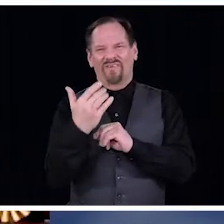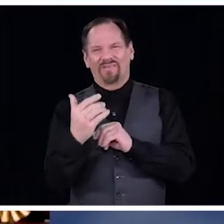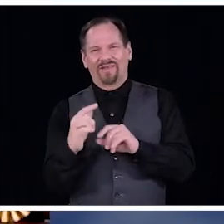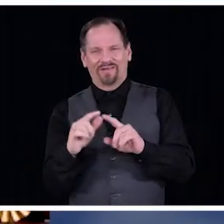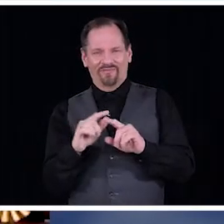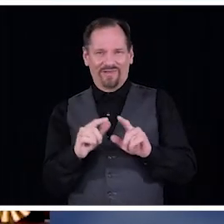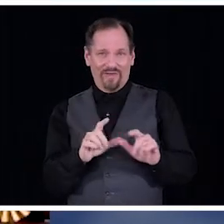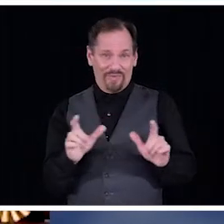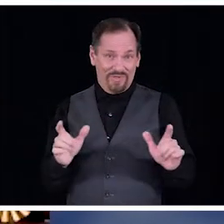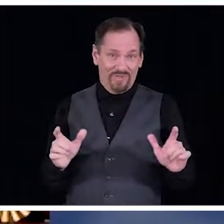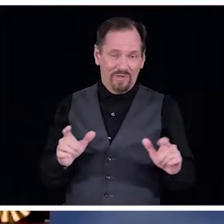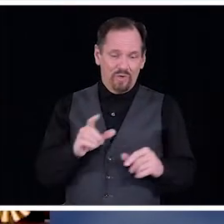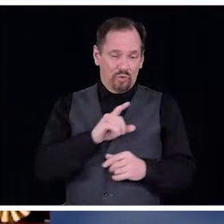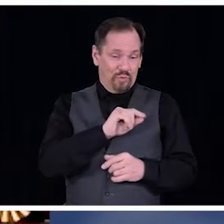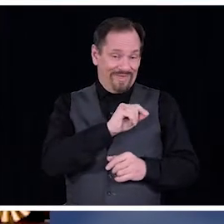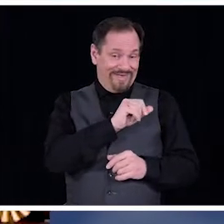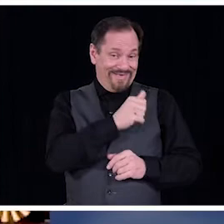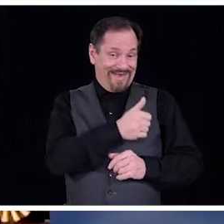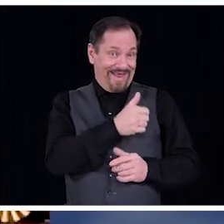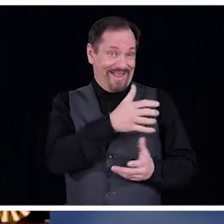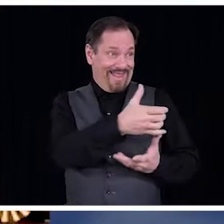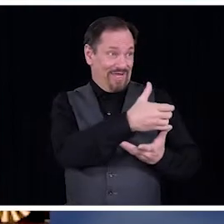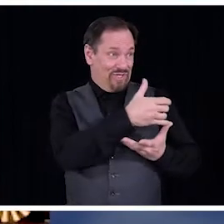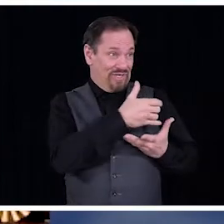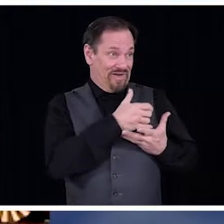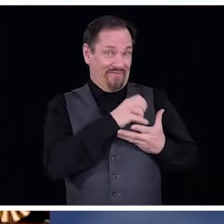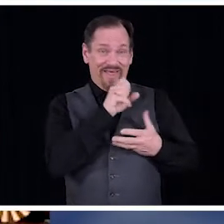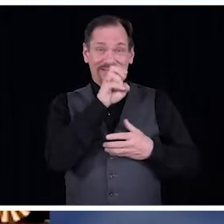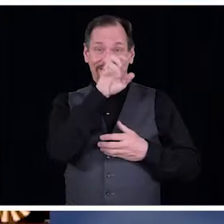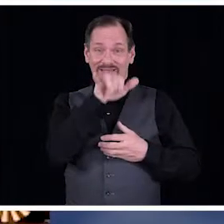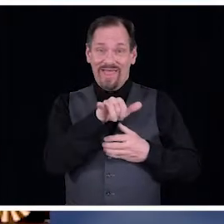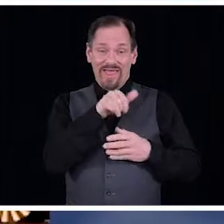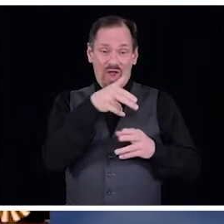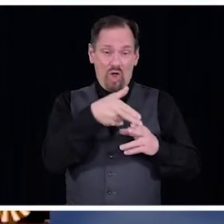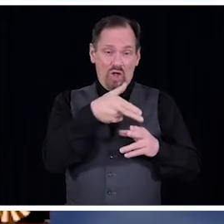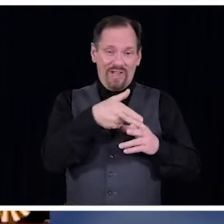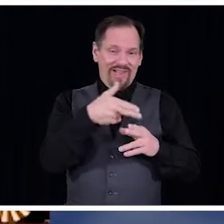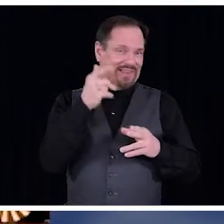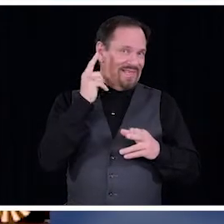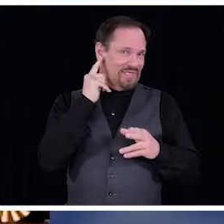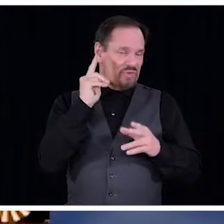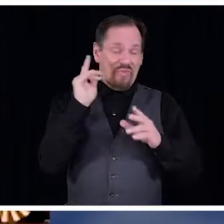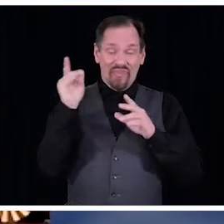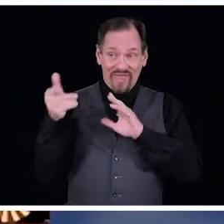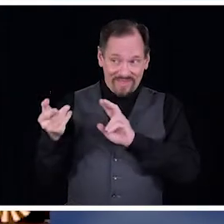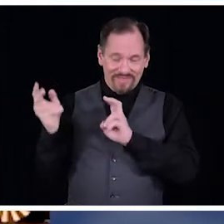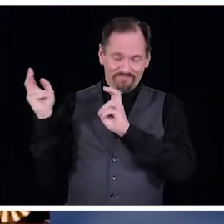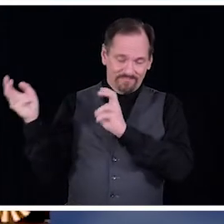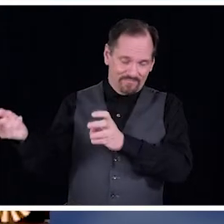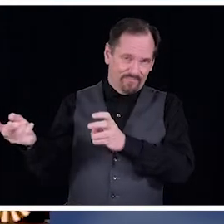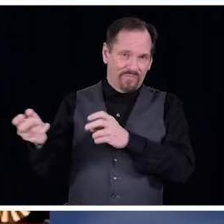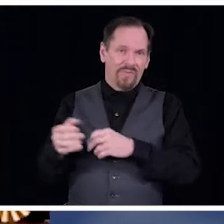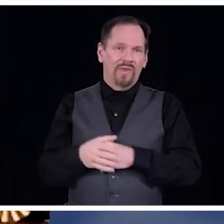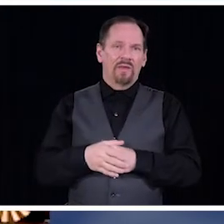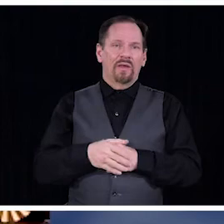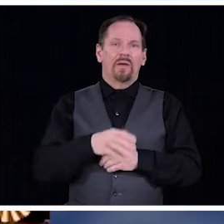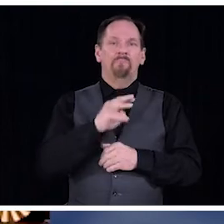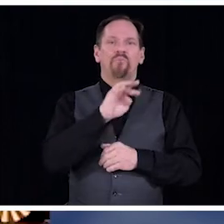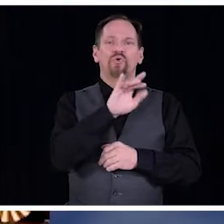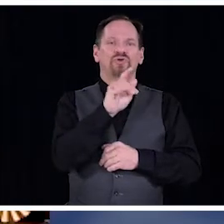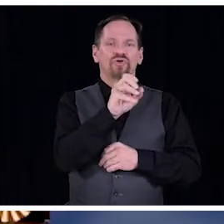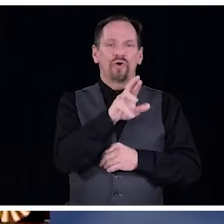2010 collection of essays titled Listen to This touches on the music of Mozart, Schubert, Verdi, and